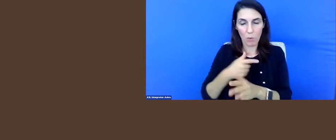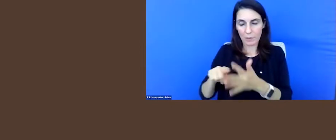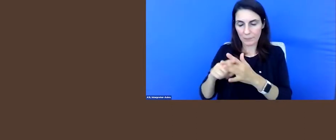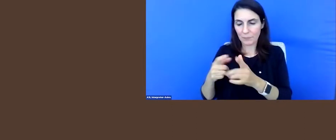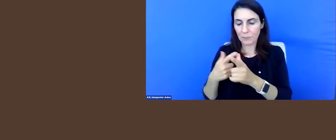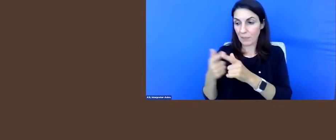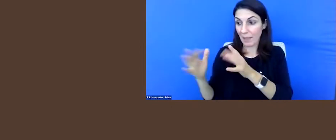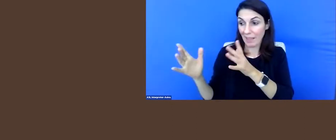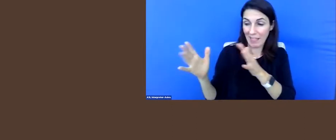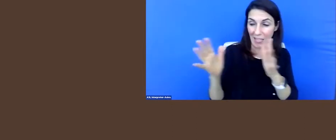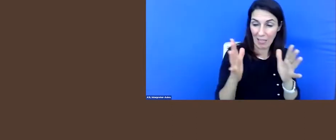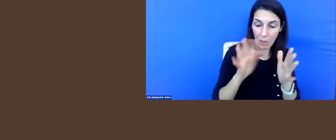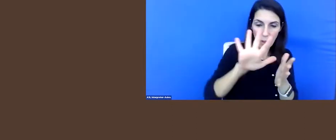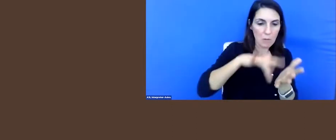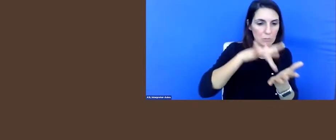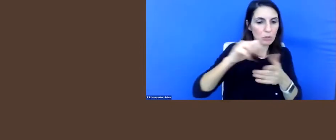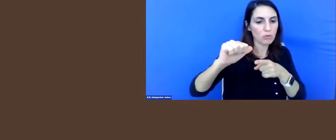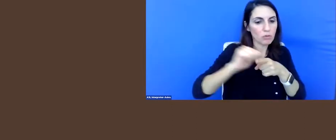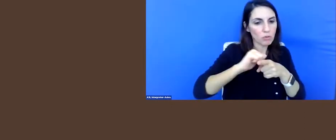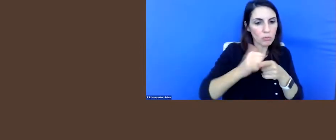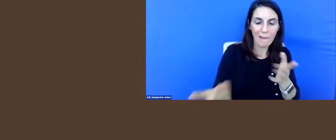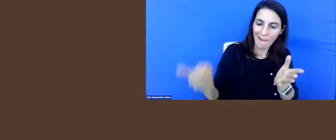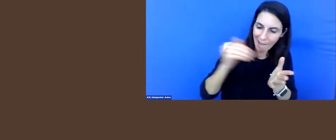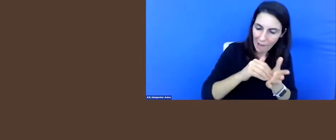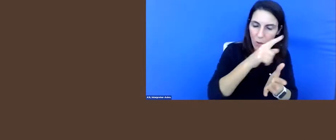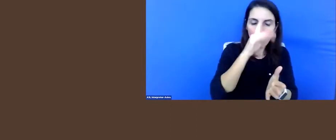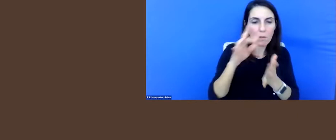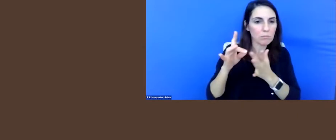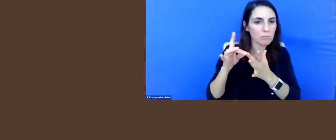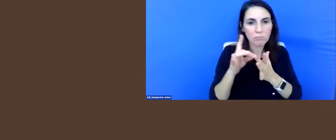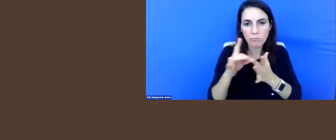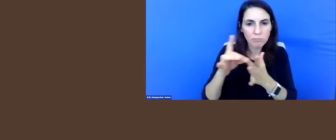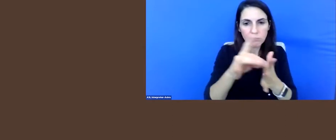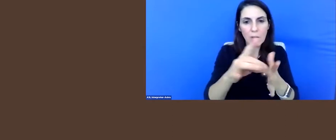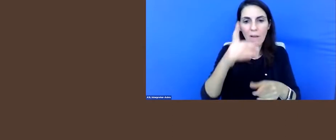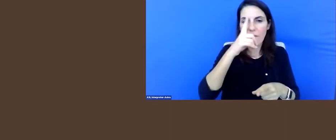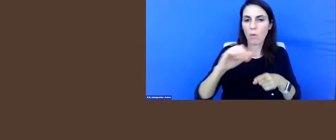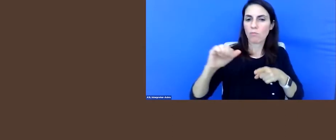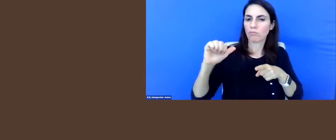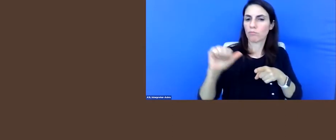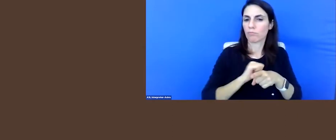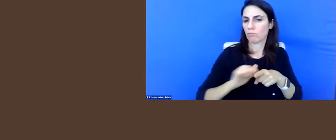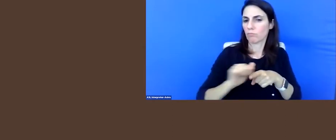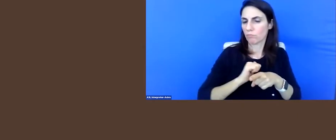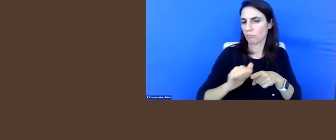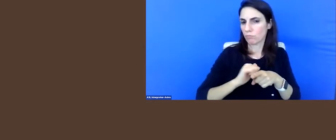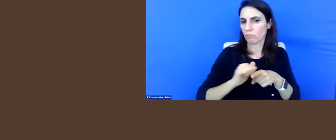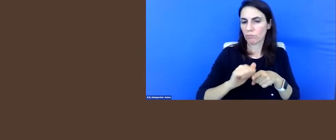of the training and verbally guide us through a practice exercise.